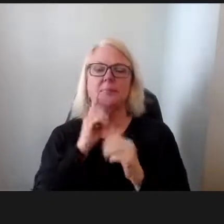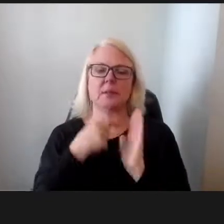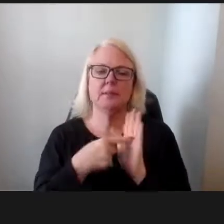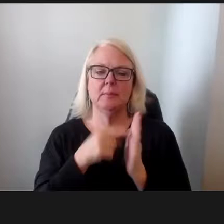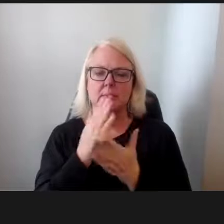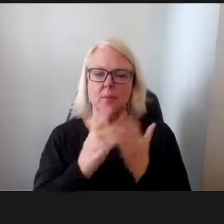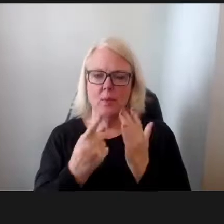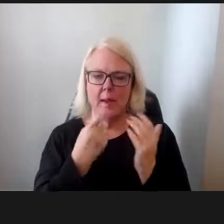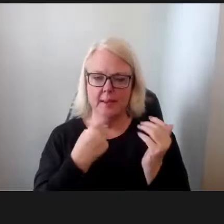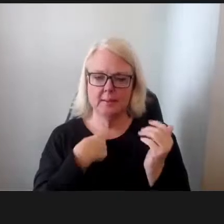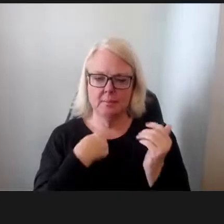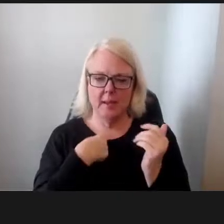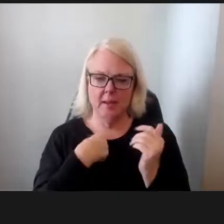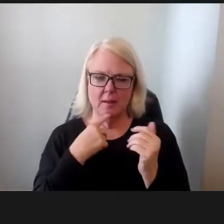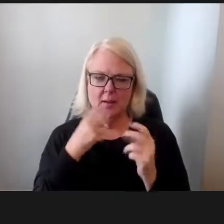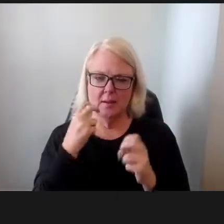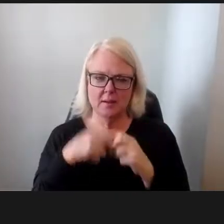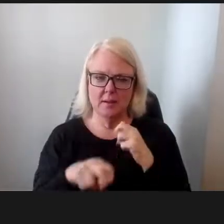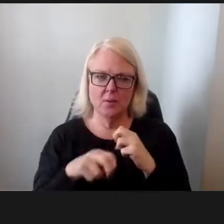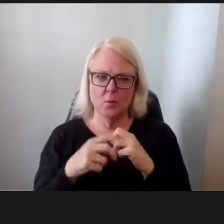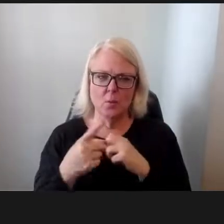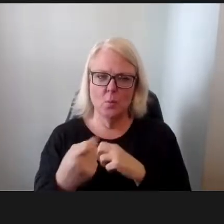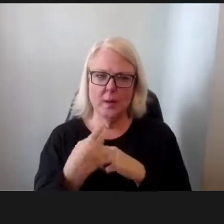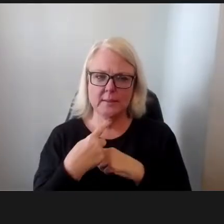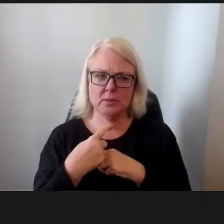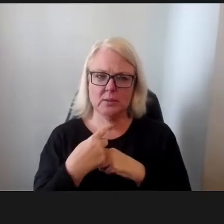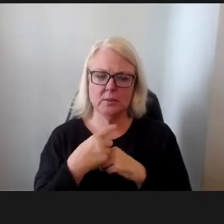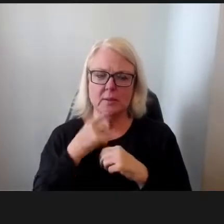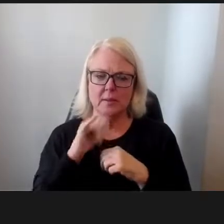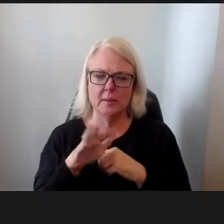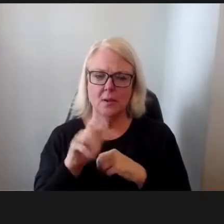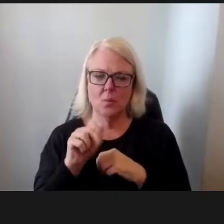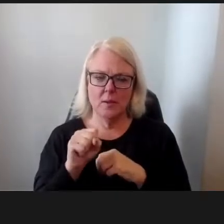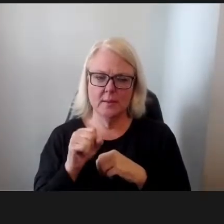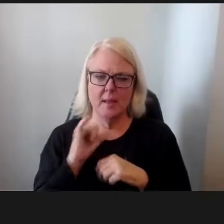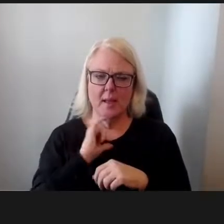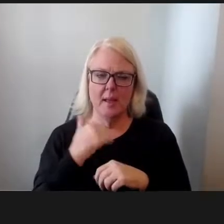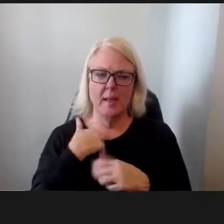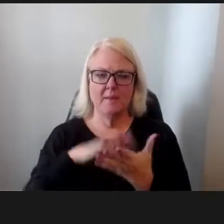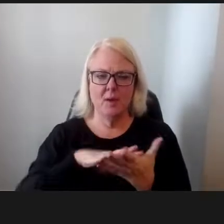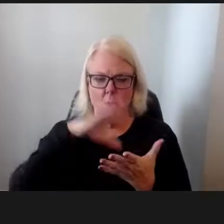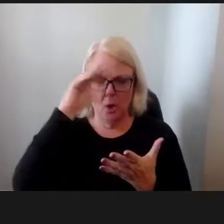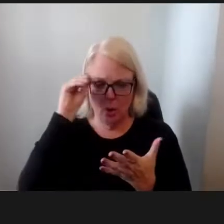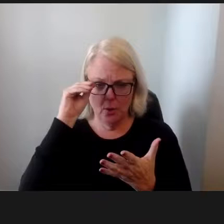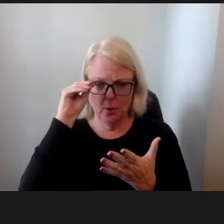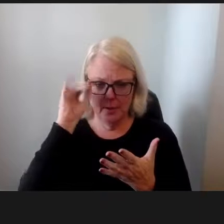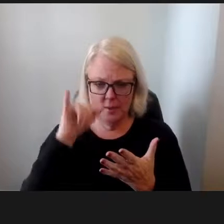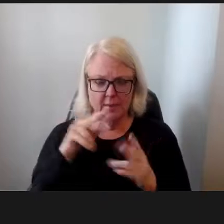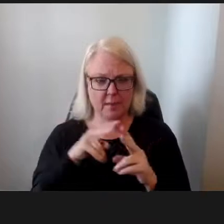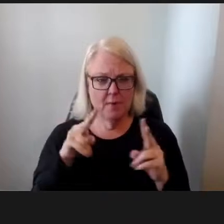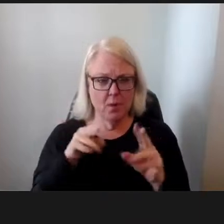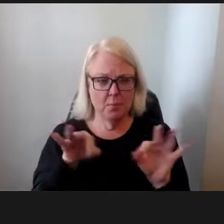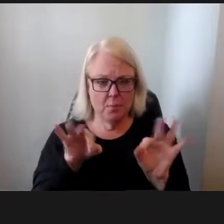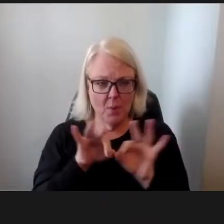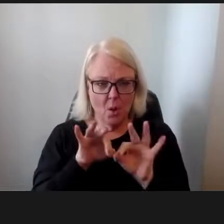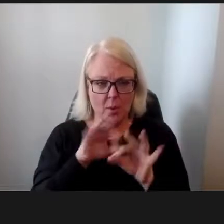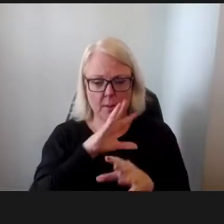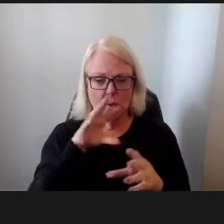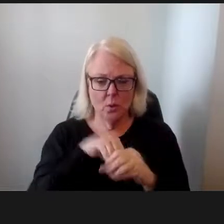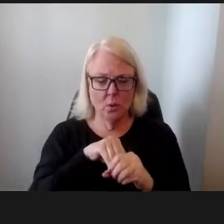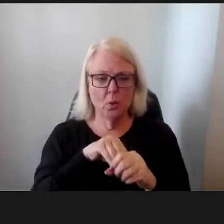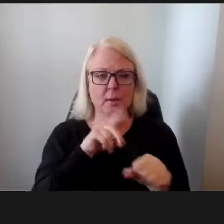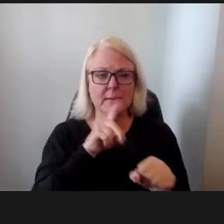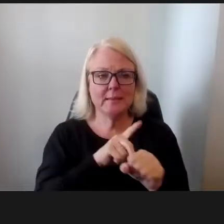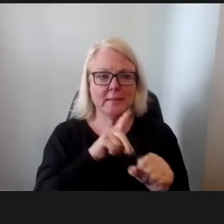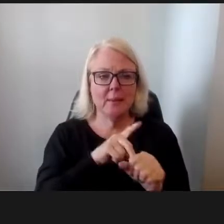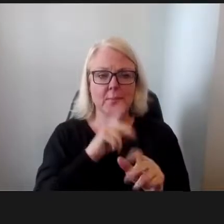someone asked me an extremely difficult question, which was, I have learned that it's very important to include disabled